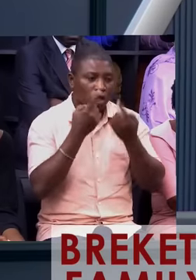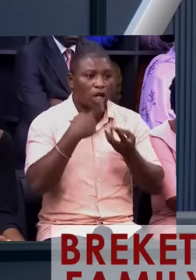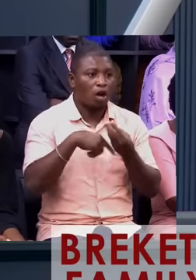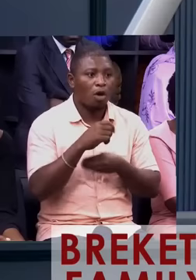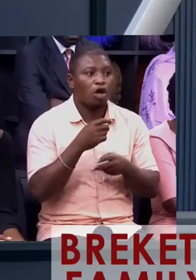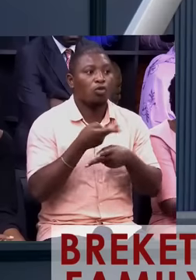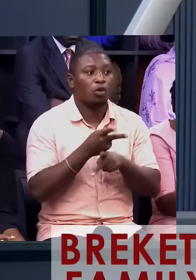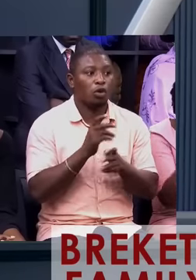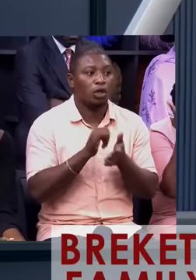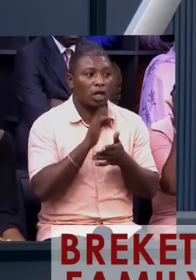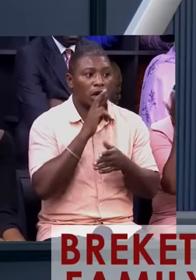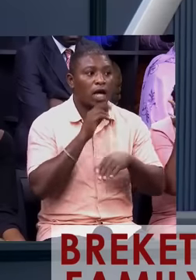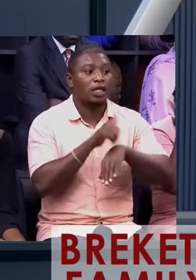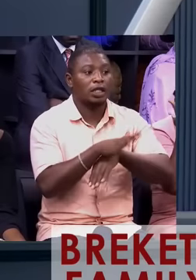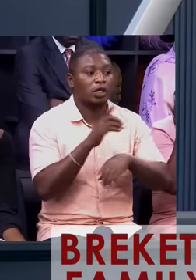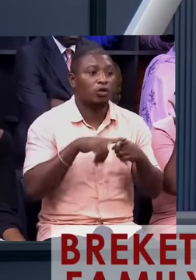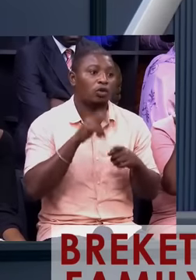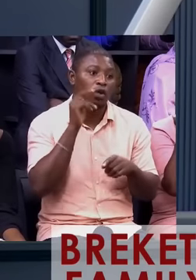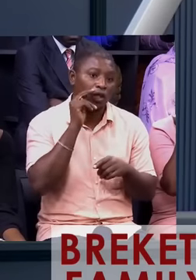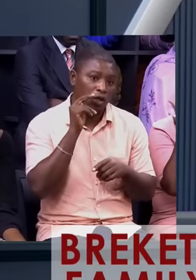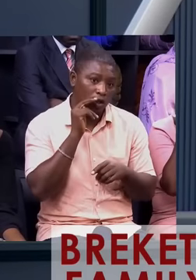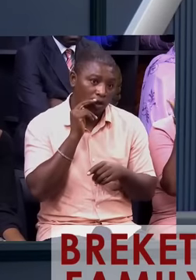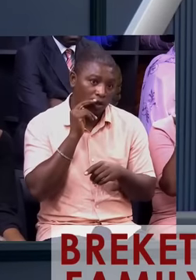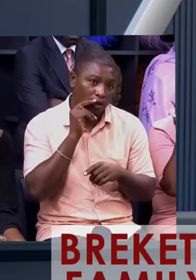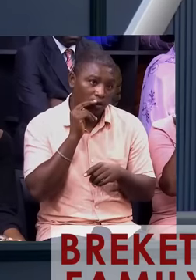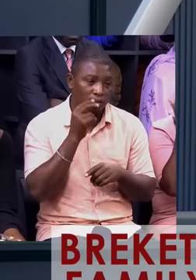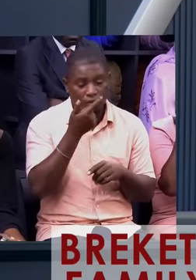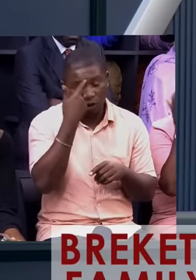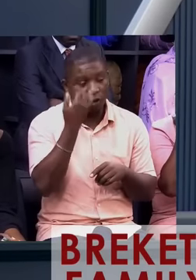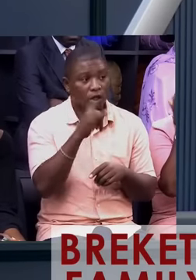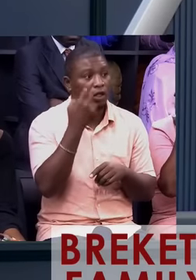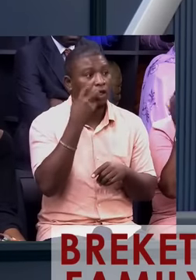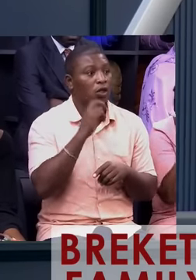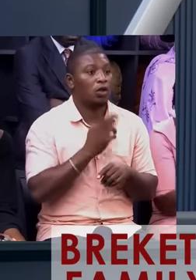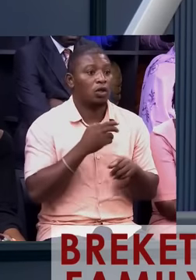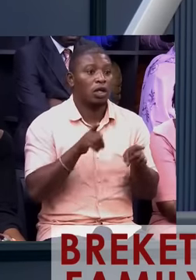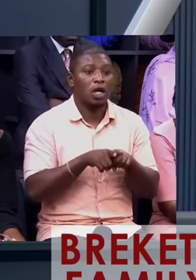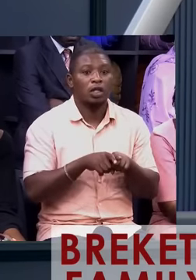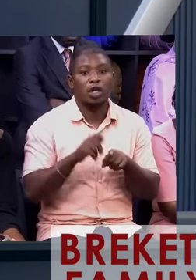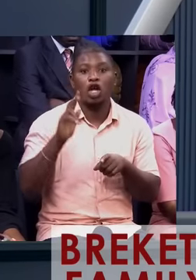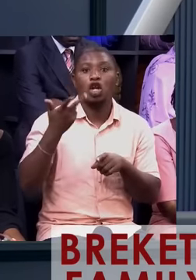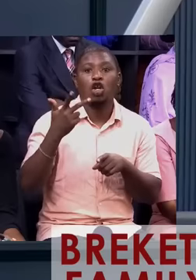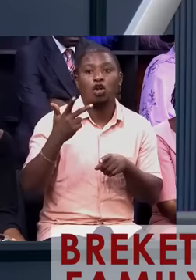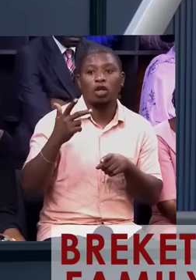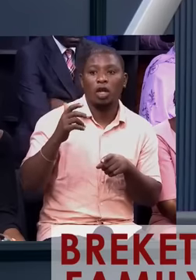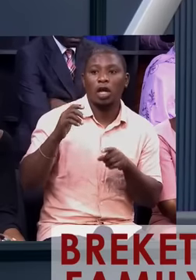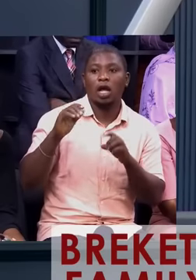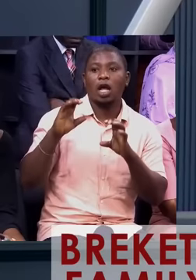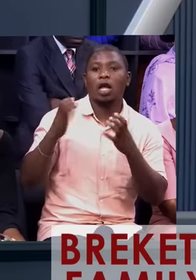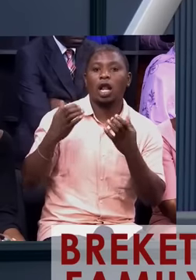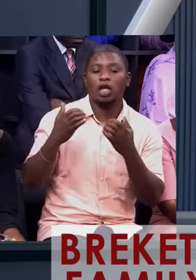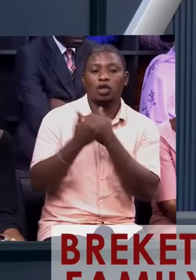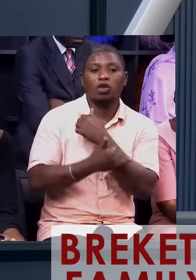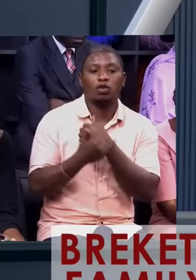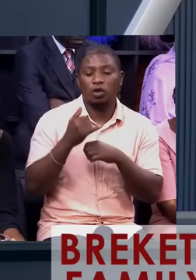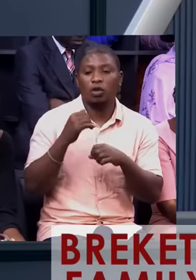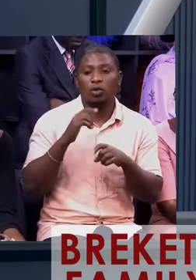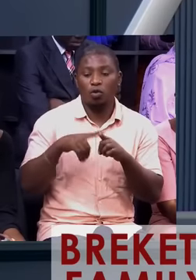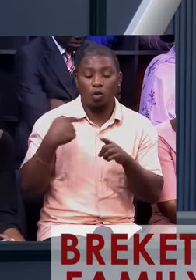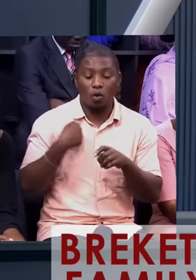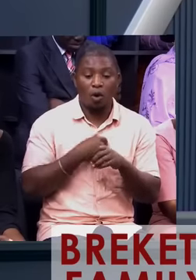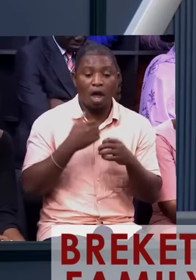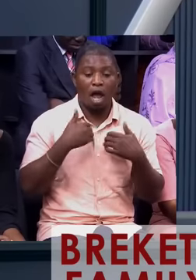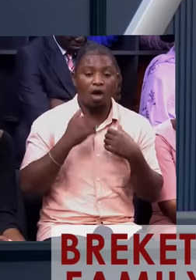Nigeria because they see us as a country but we are not so we have to make sure that the